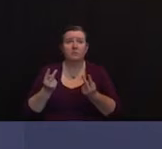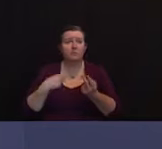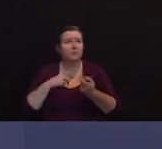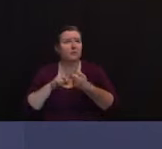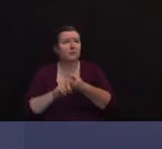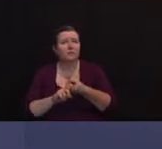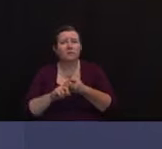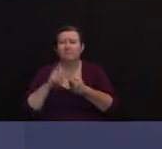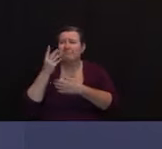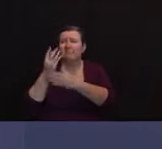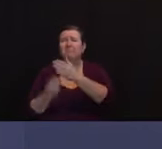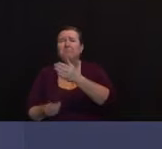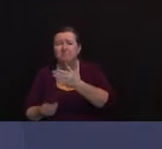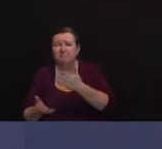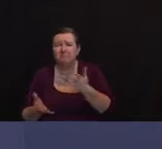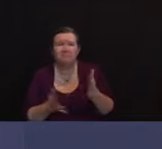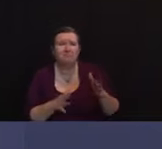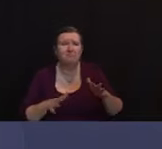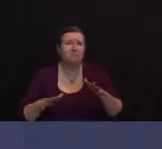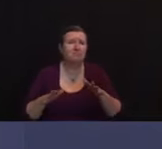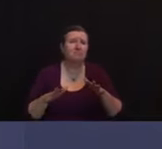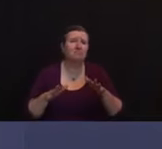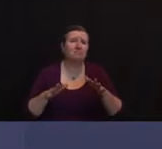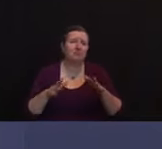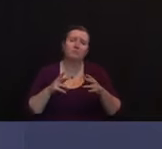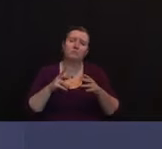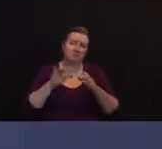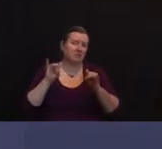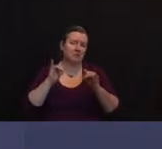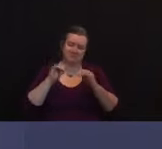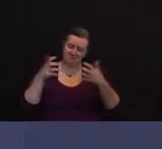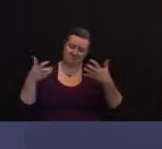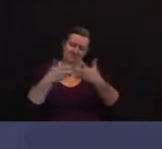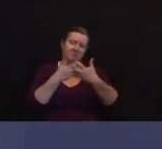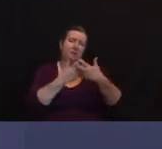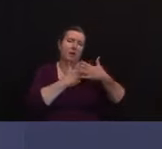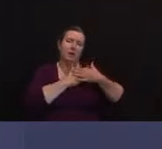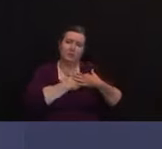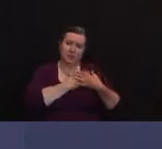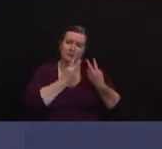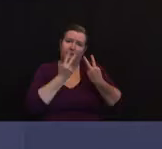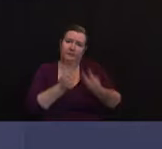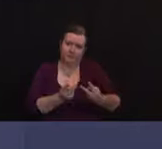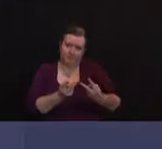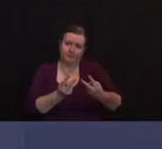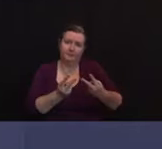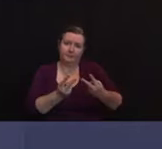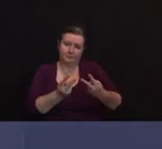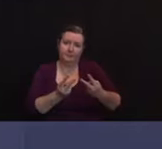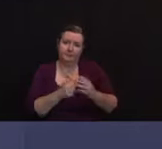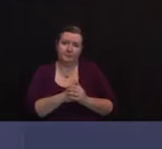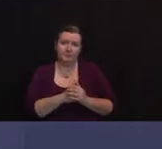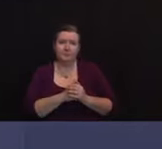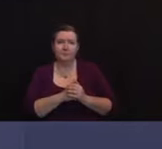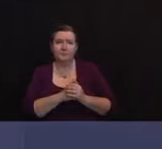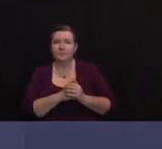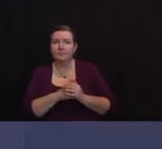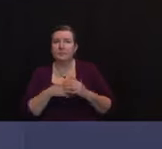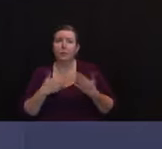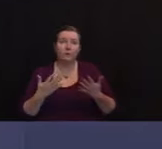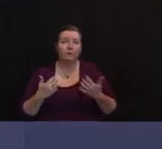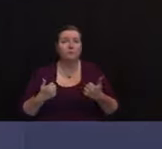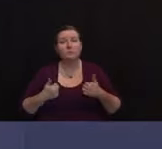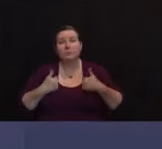would also fall under a compassionate care visit. Or a resident whose health status is